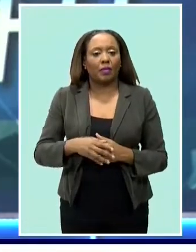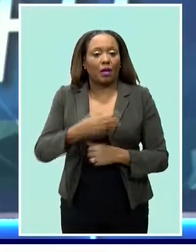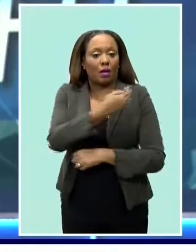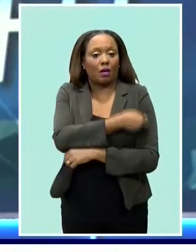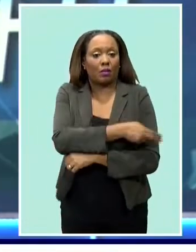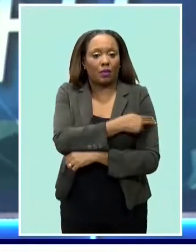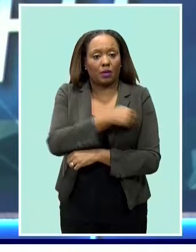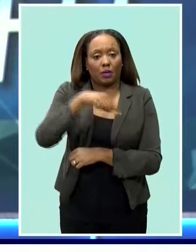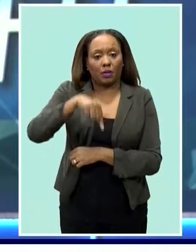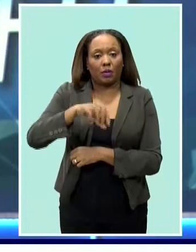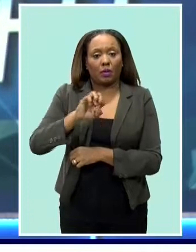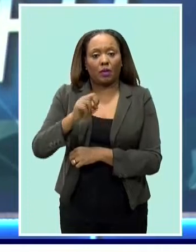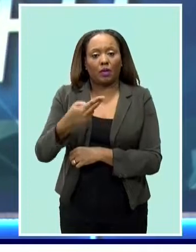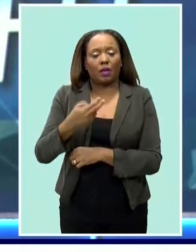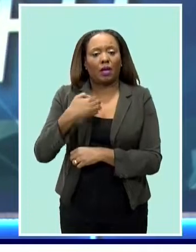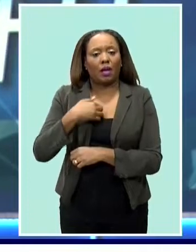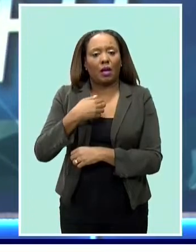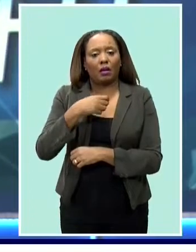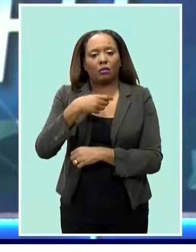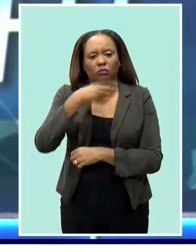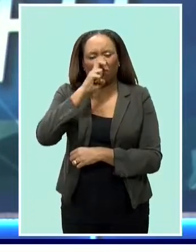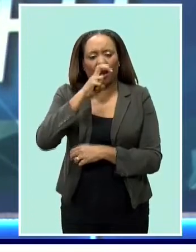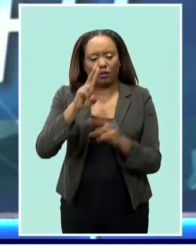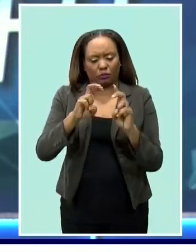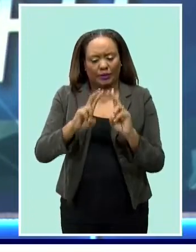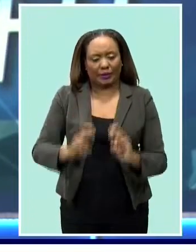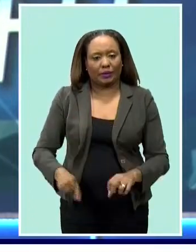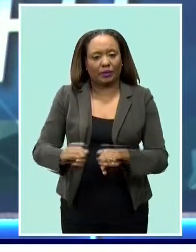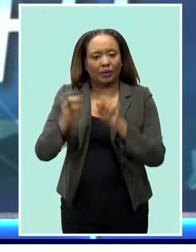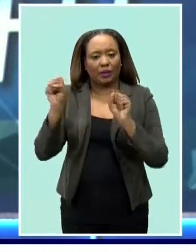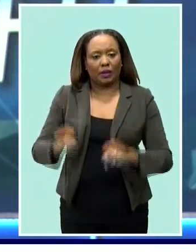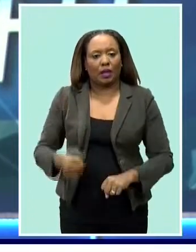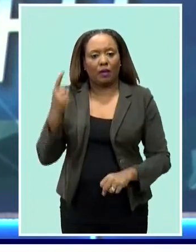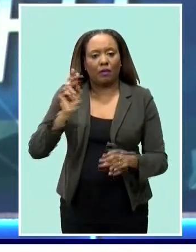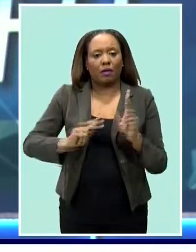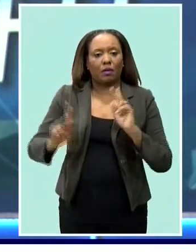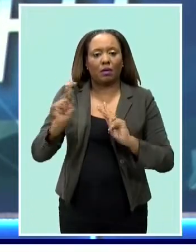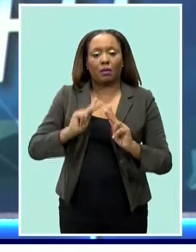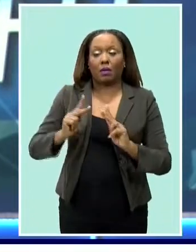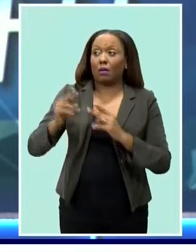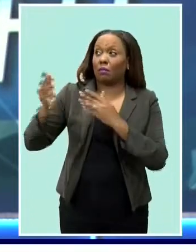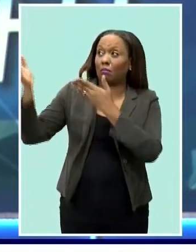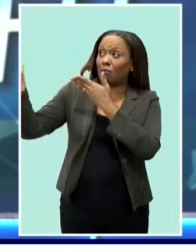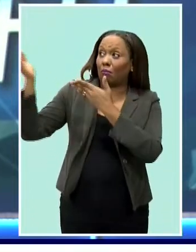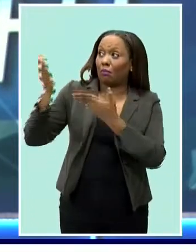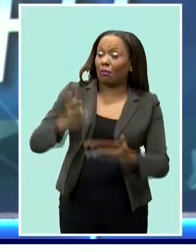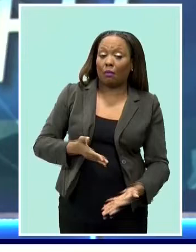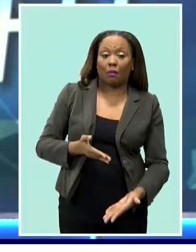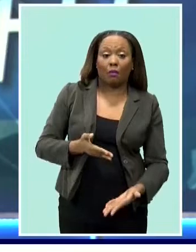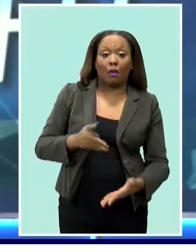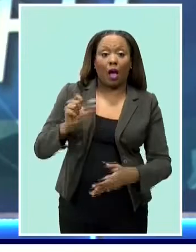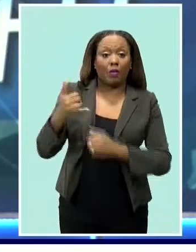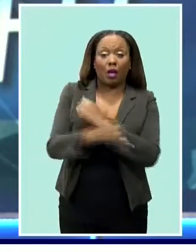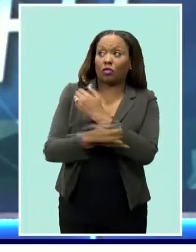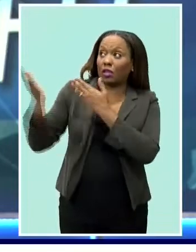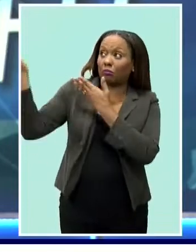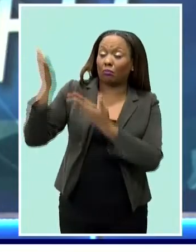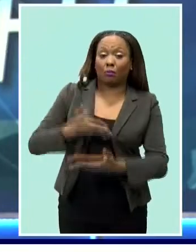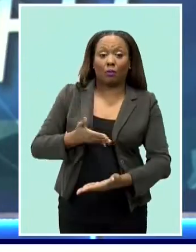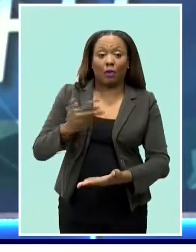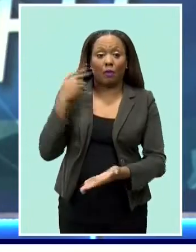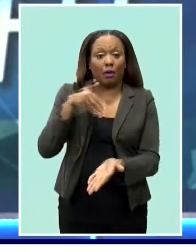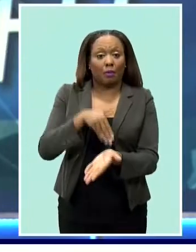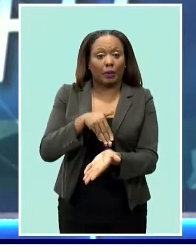has a very rigid screening system in place to deal with people who are brought to the country for medical attention. This is